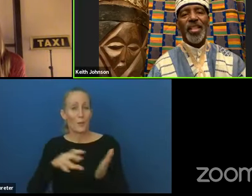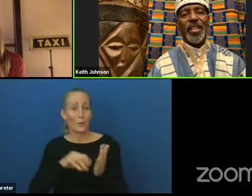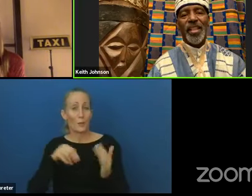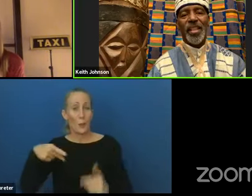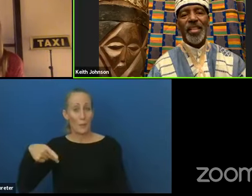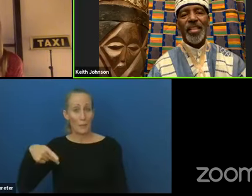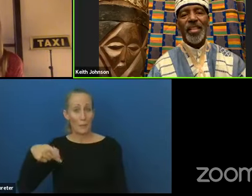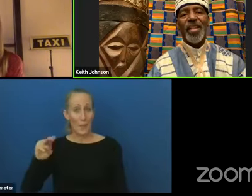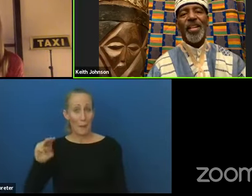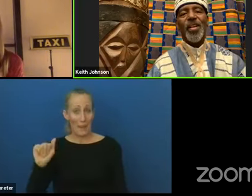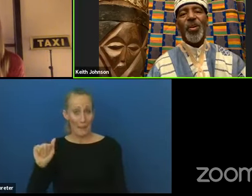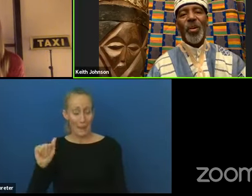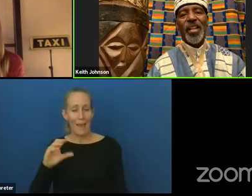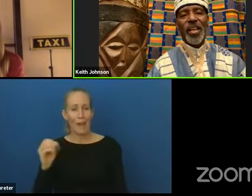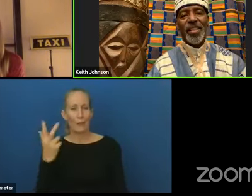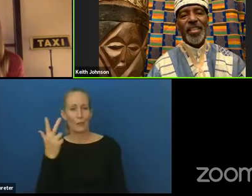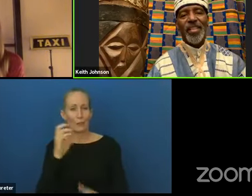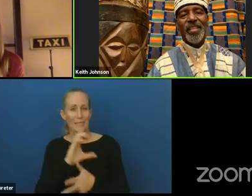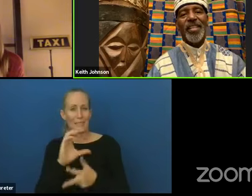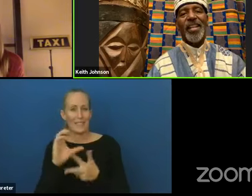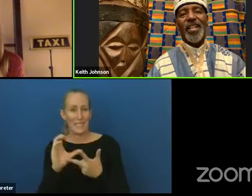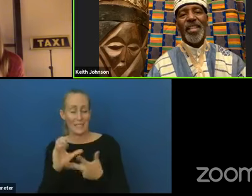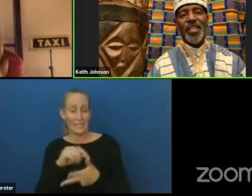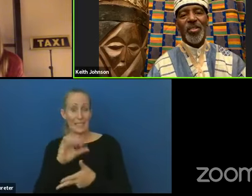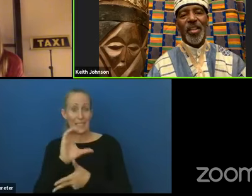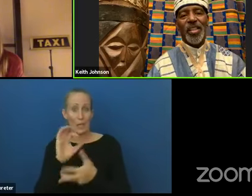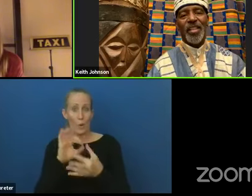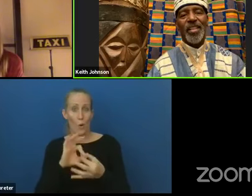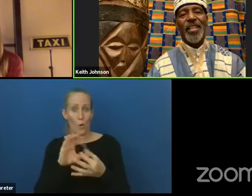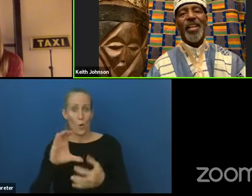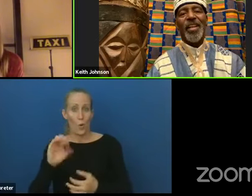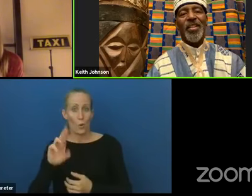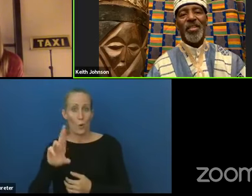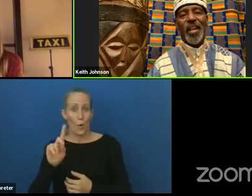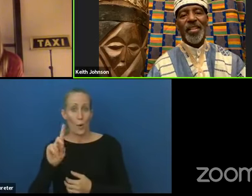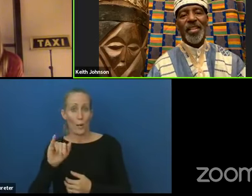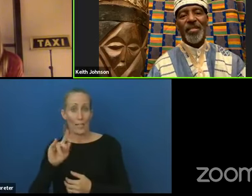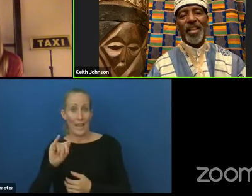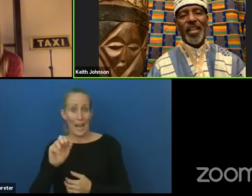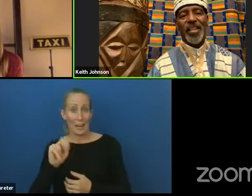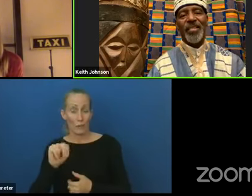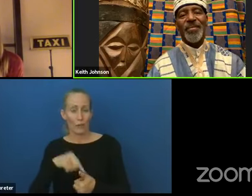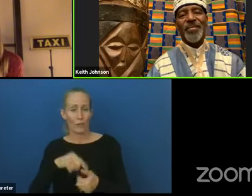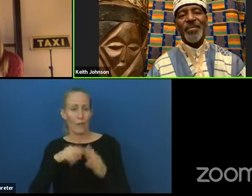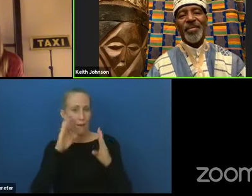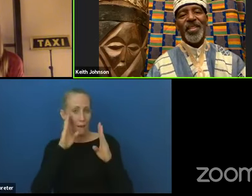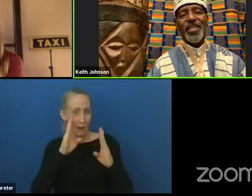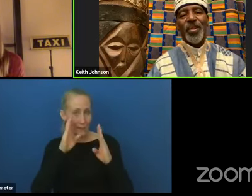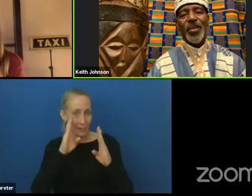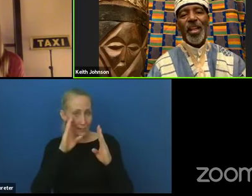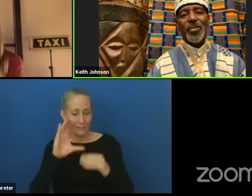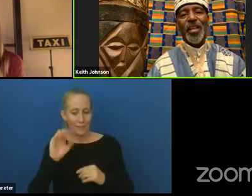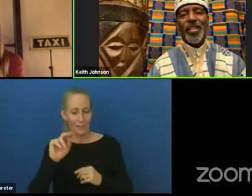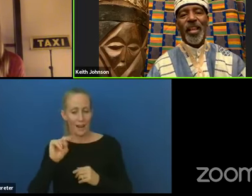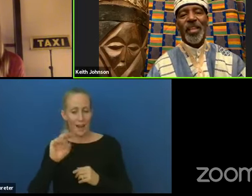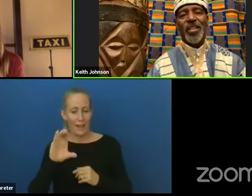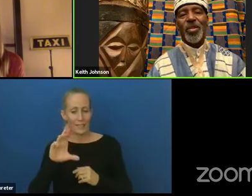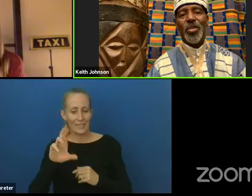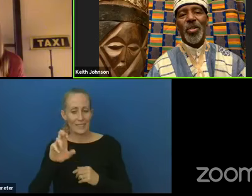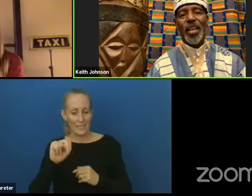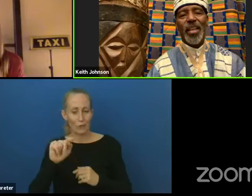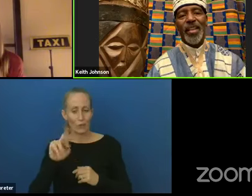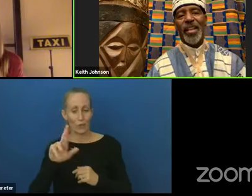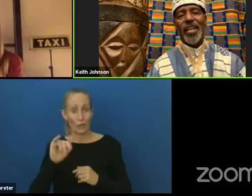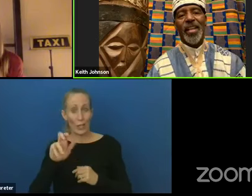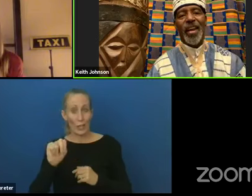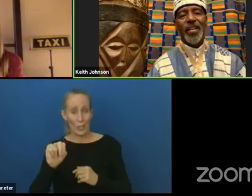the 3 C's: coordination, concentration, and creativity. So that's what it takes to